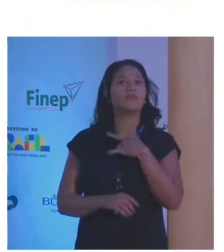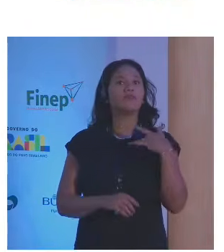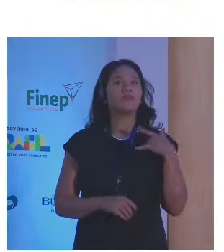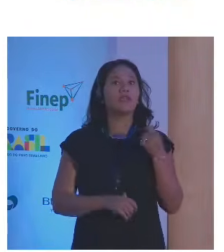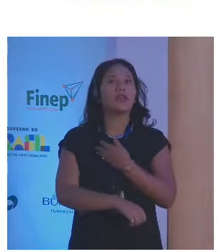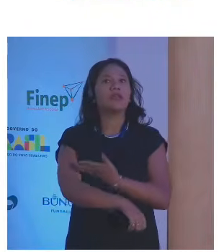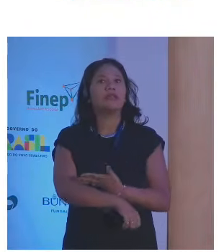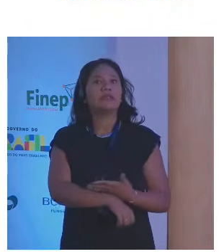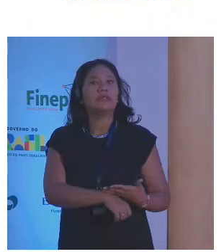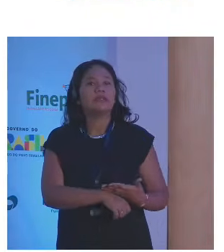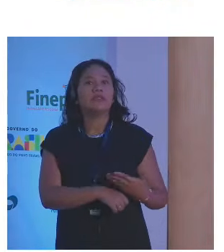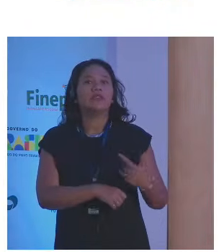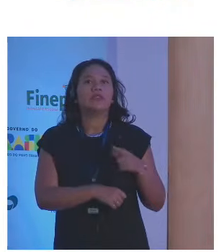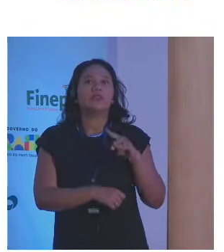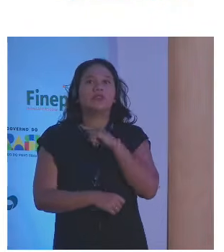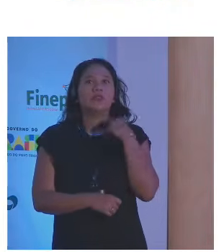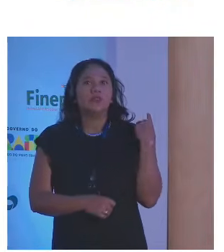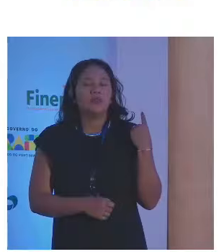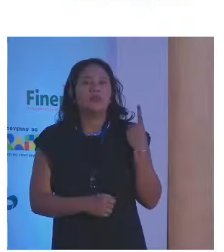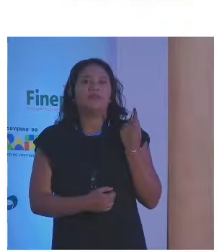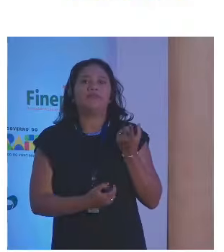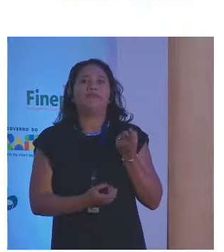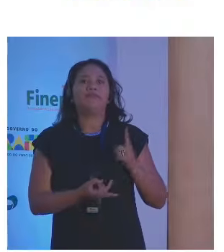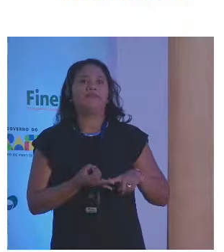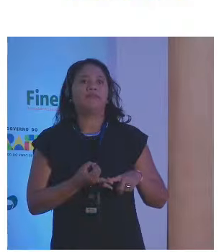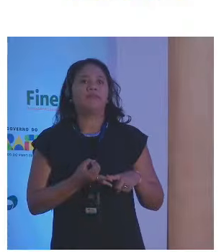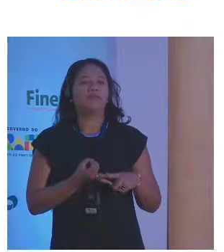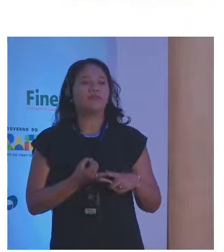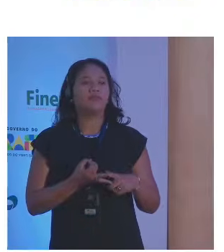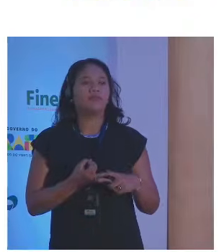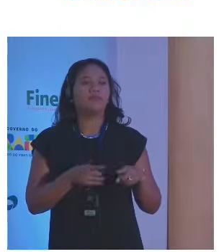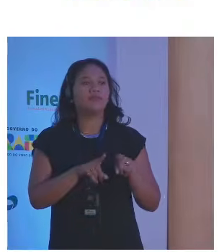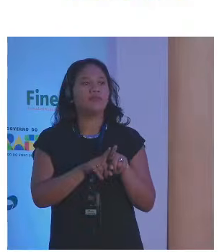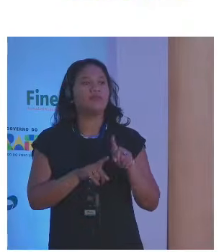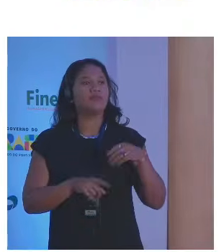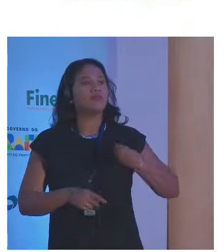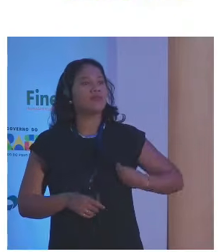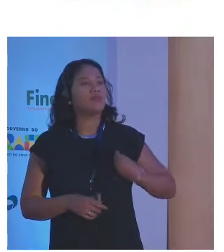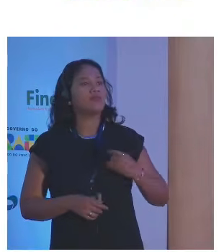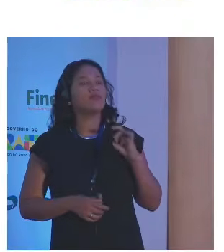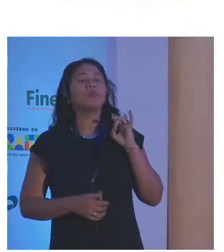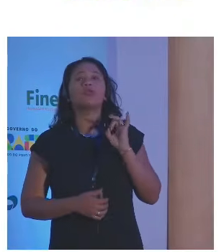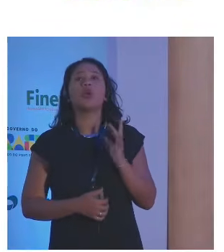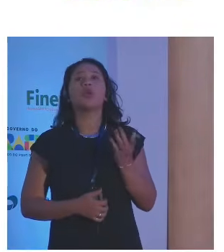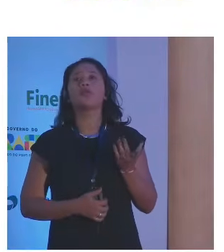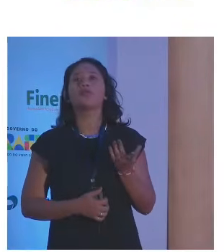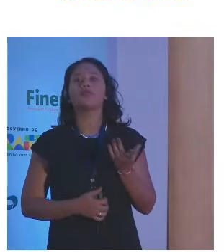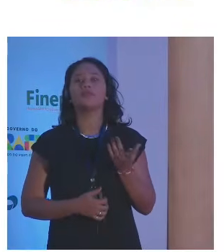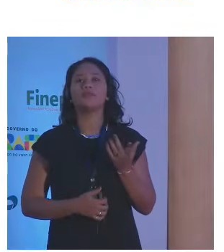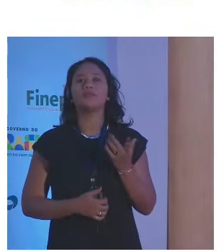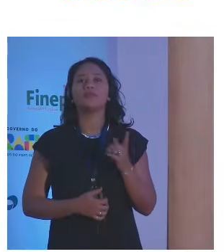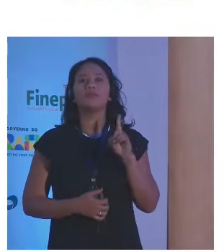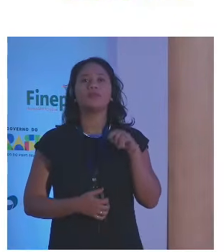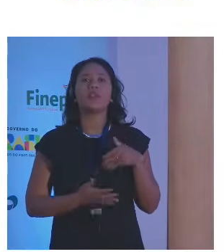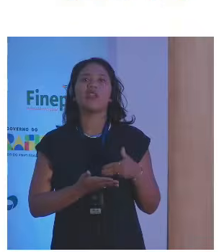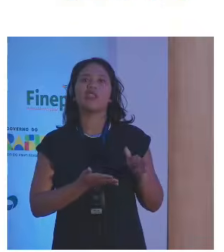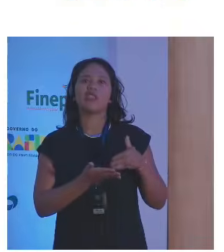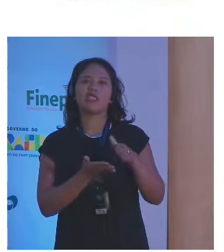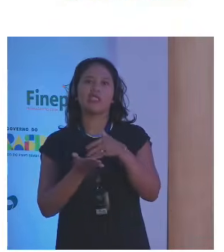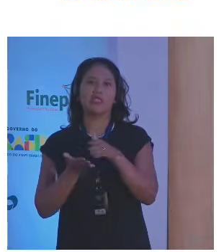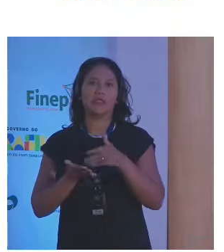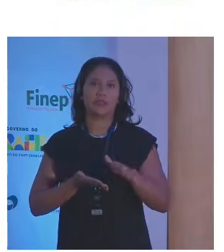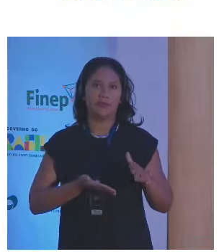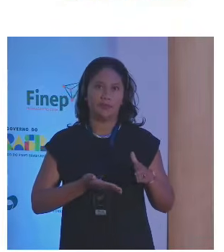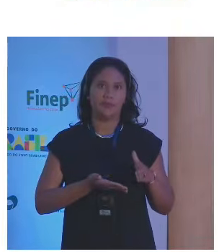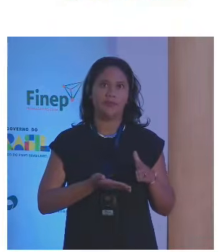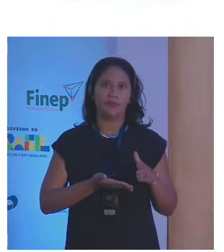different kinds breaks them down, and you end up with coral rubble, either on top of the reef, and that's clearly done by strong